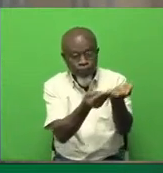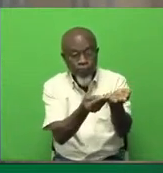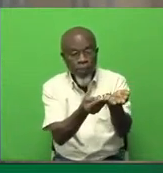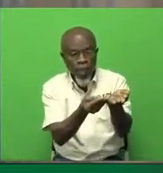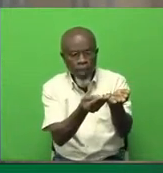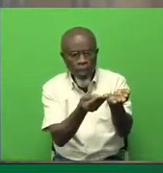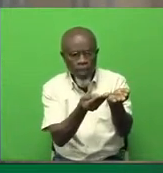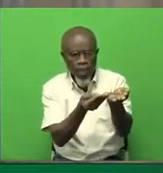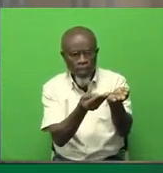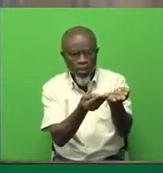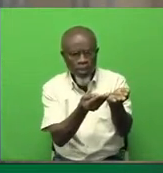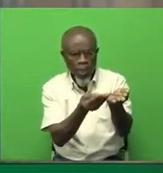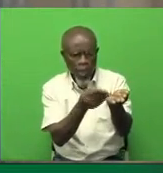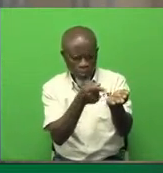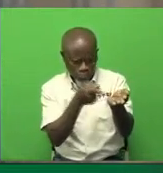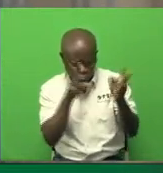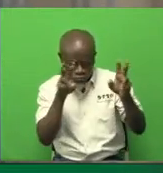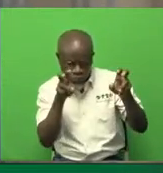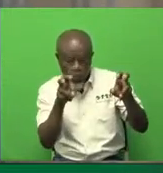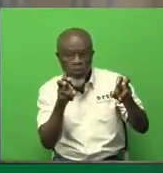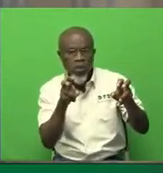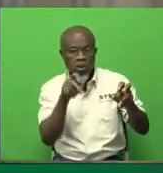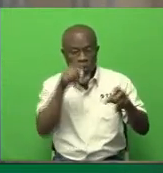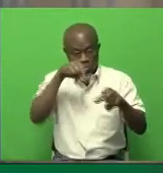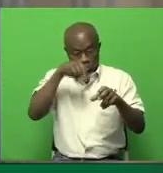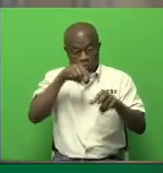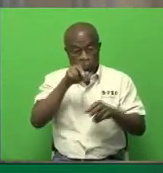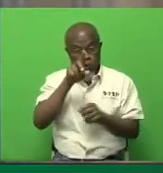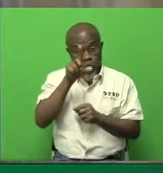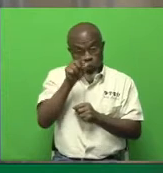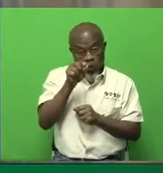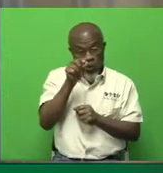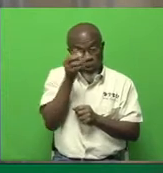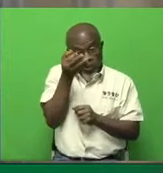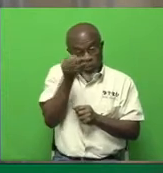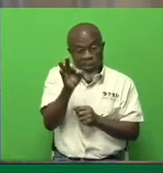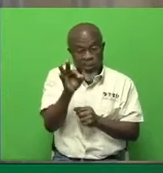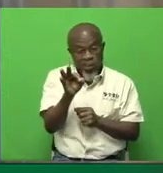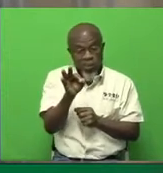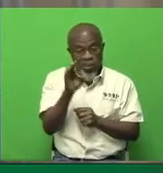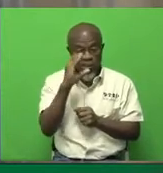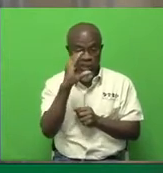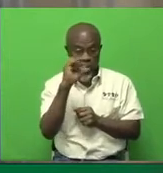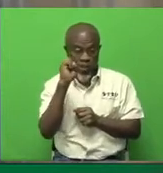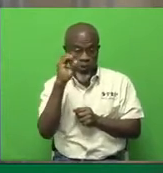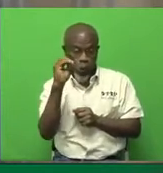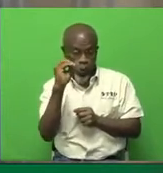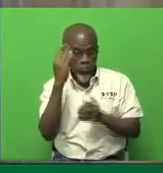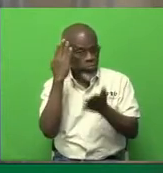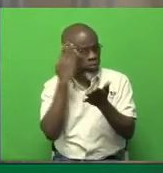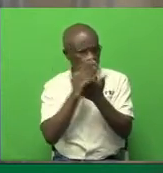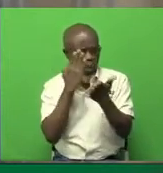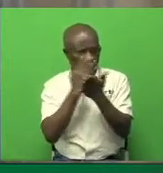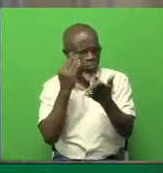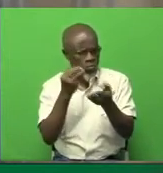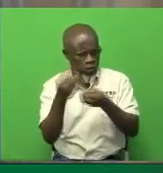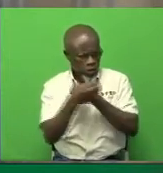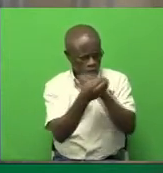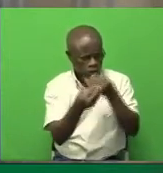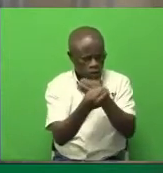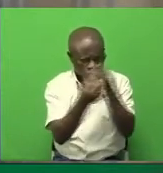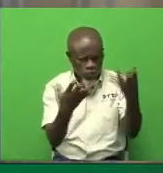quote in 2019 the CSO stopped producing current year estimates of GDP